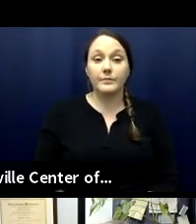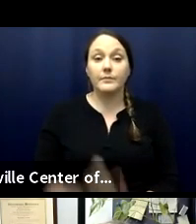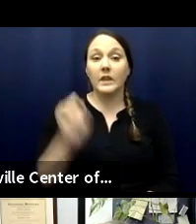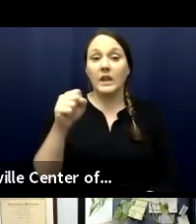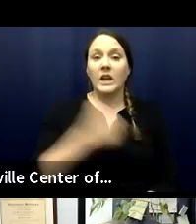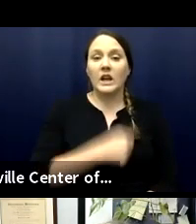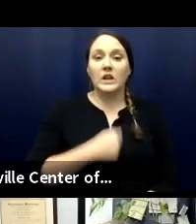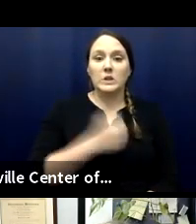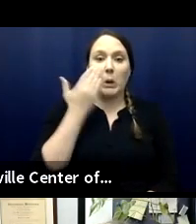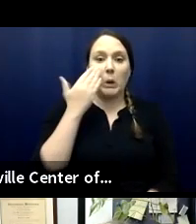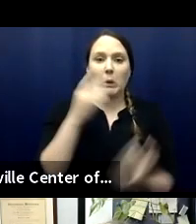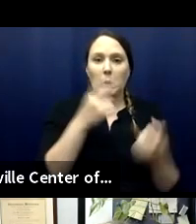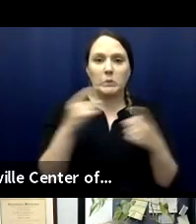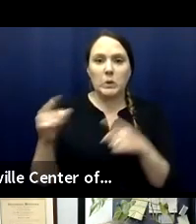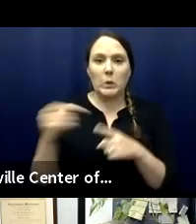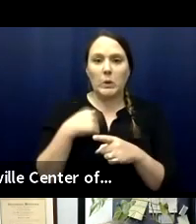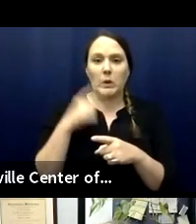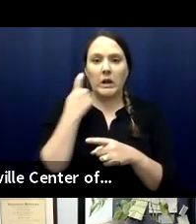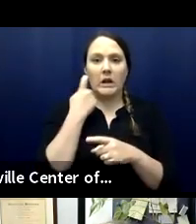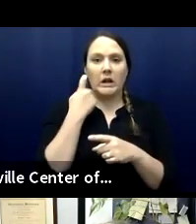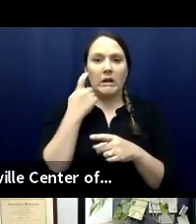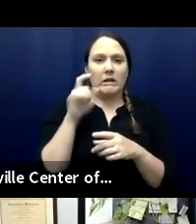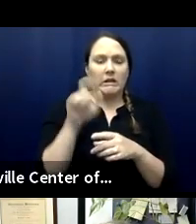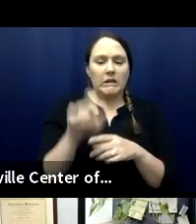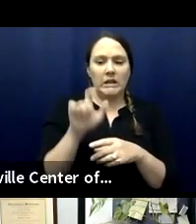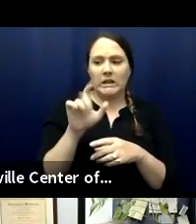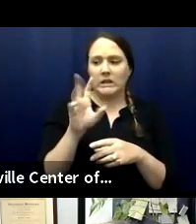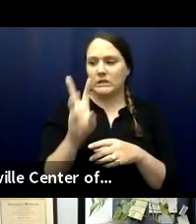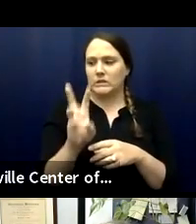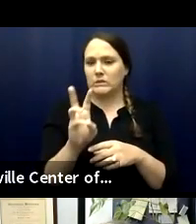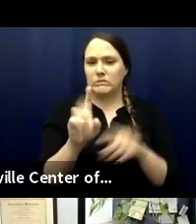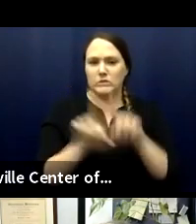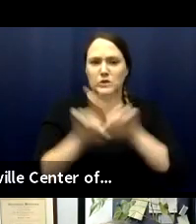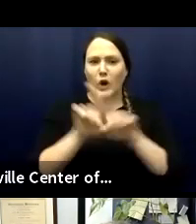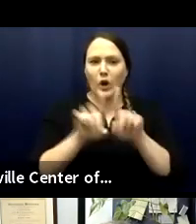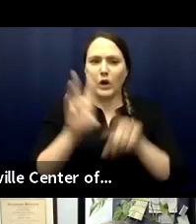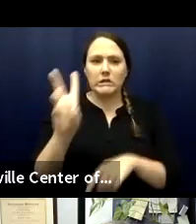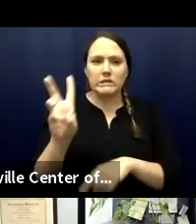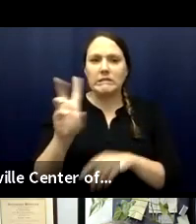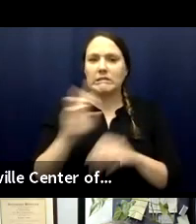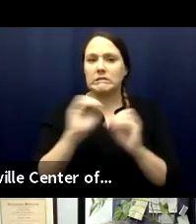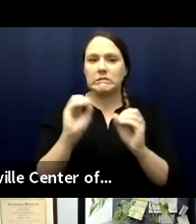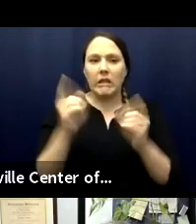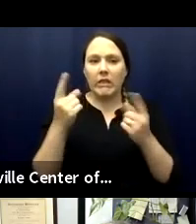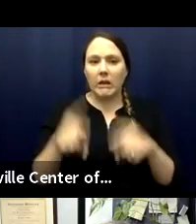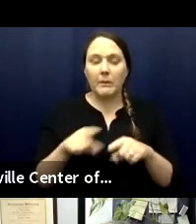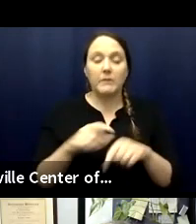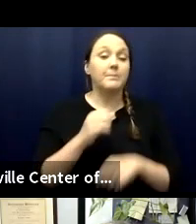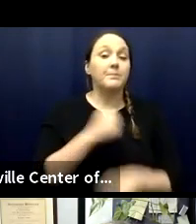I don't know what's going on. I hit *6 and nothing. Sorry about that.